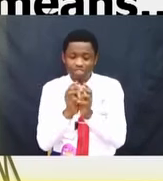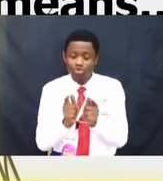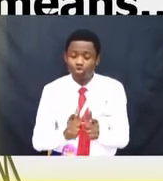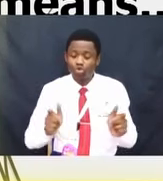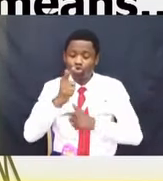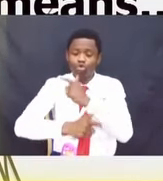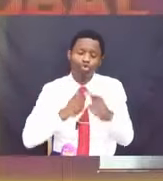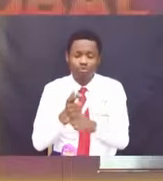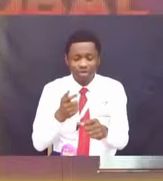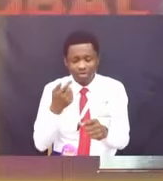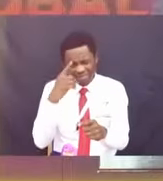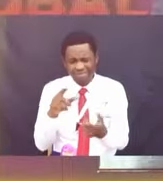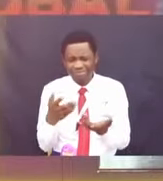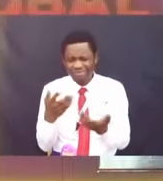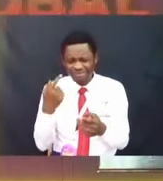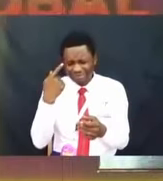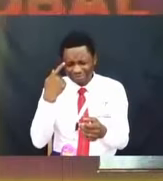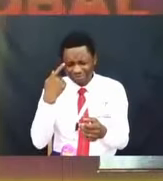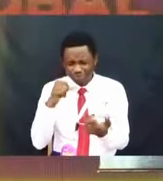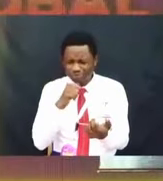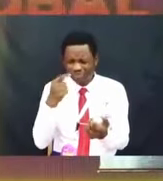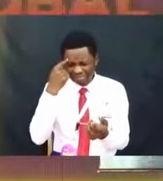Pentecost, I don't think you should exempt yourself.